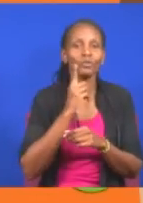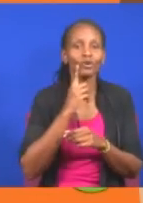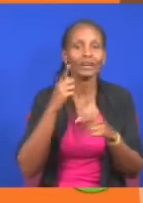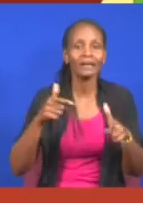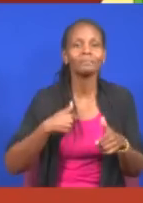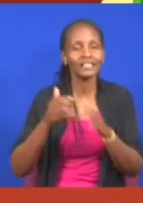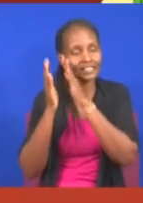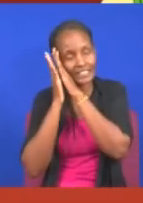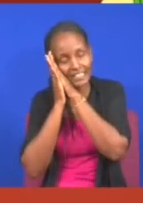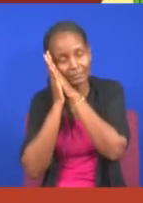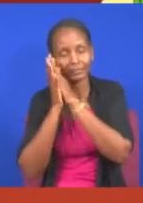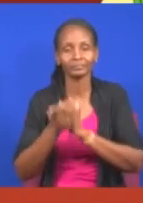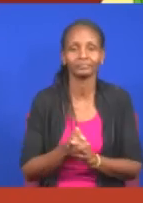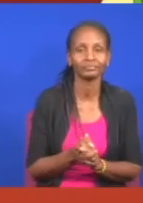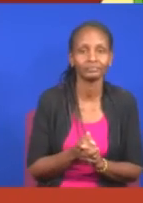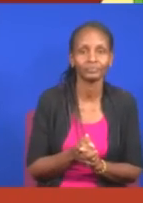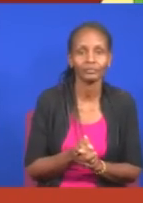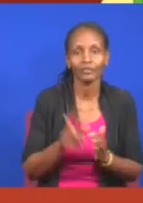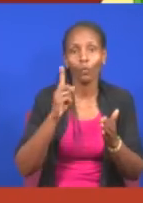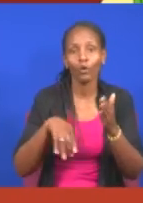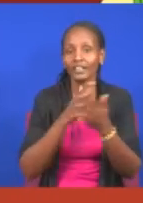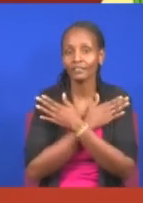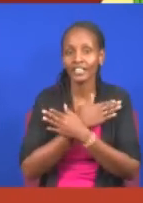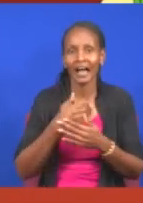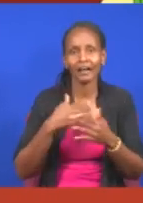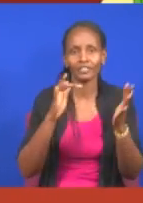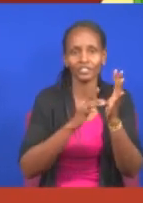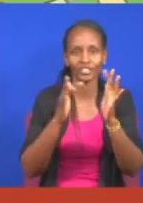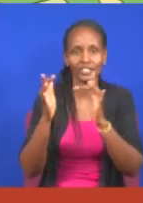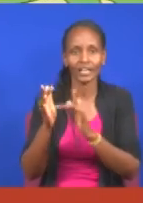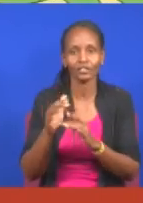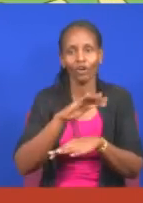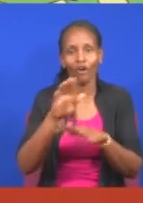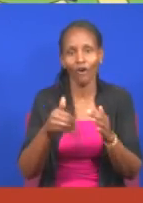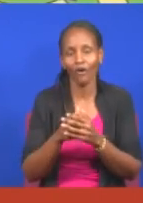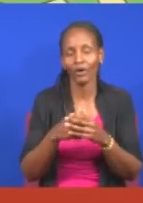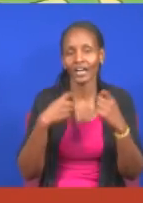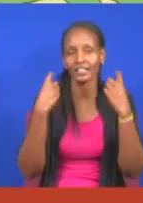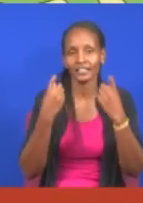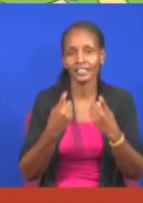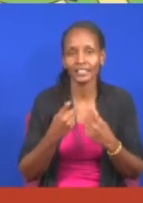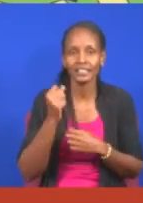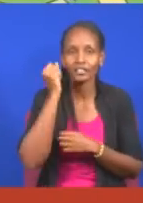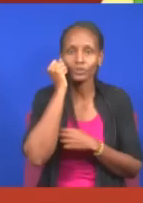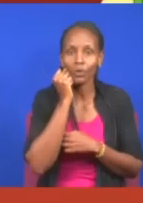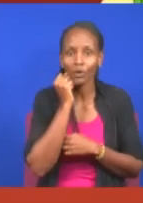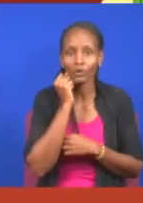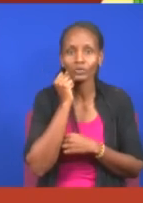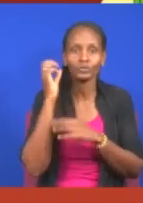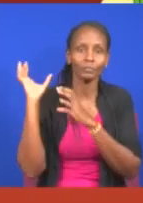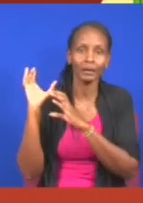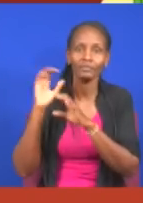And don't be naughty. What a friend we have in Jesus. All our sins and griefs to bear.